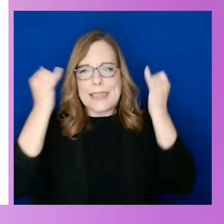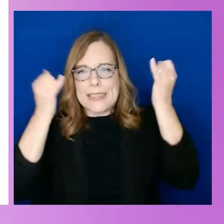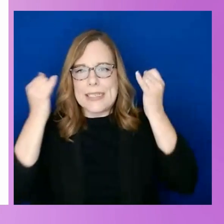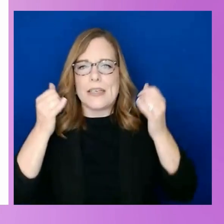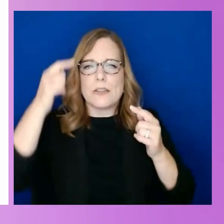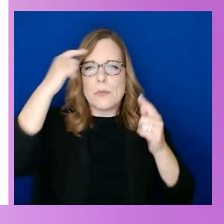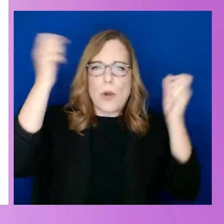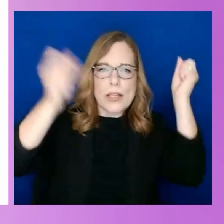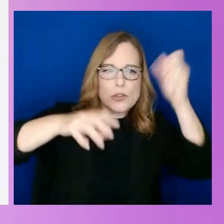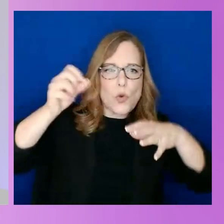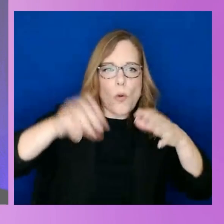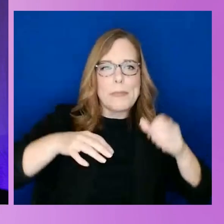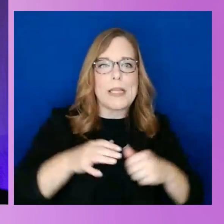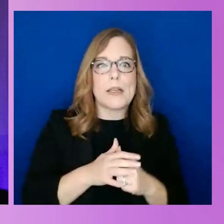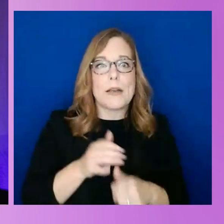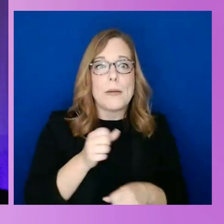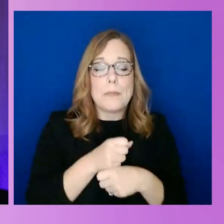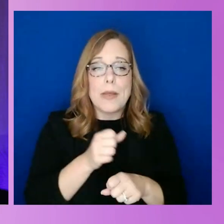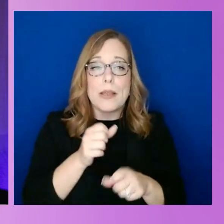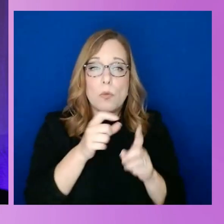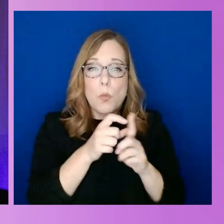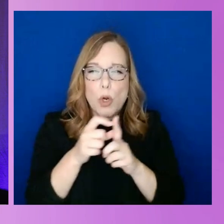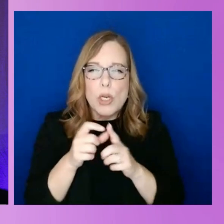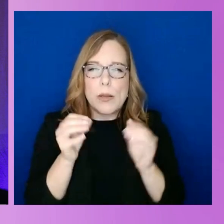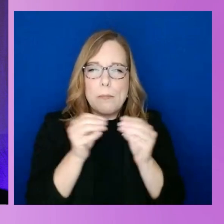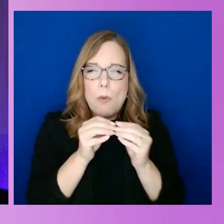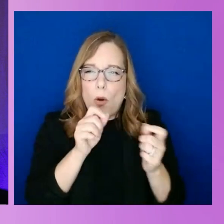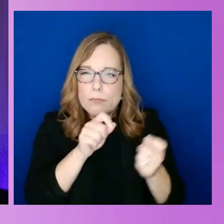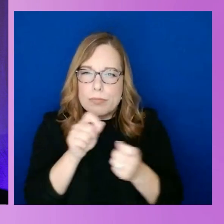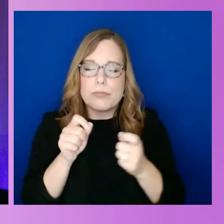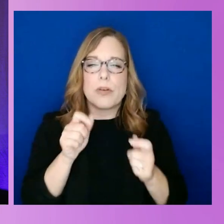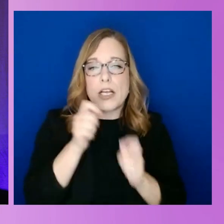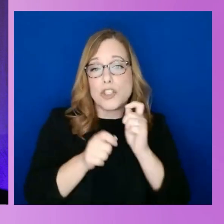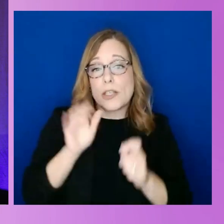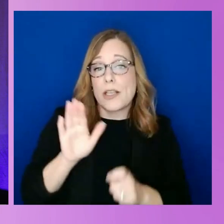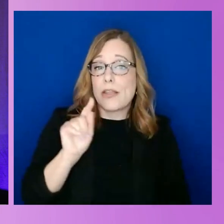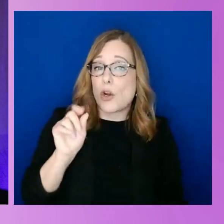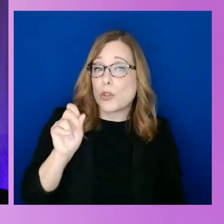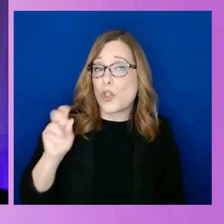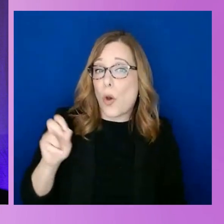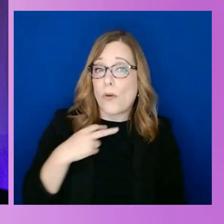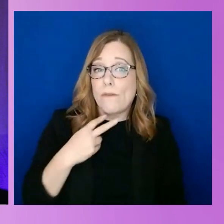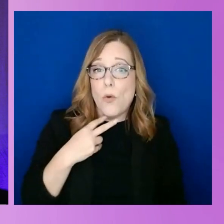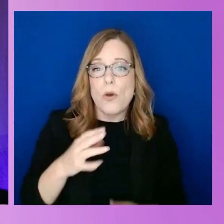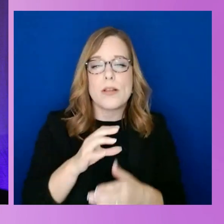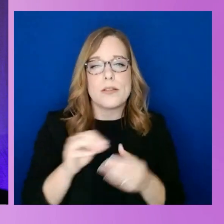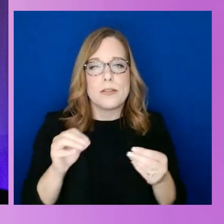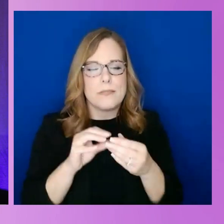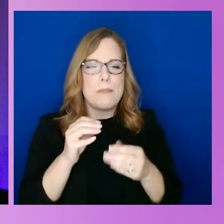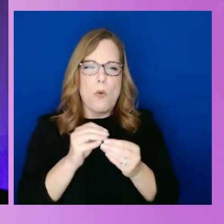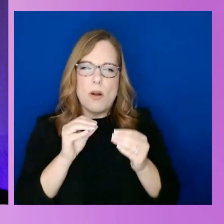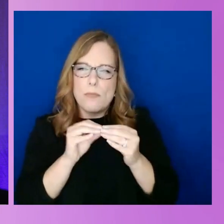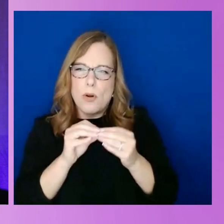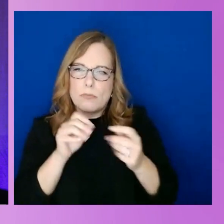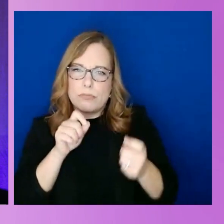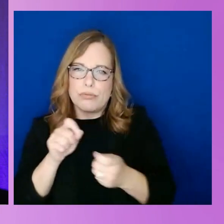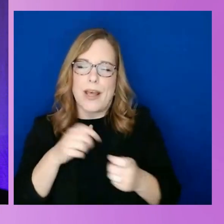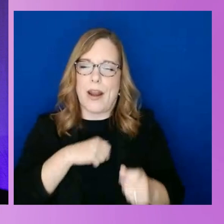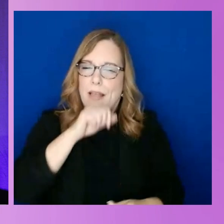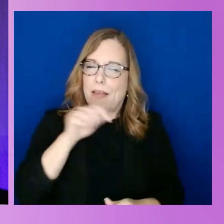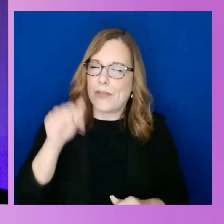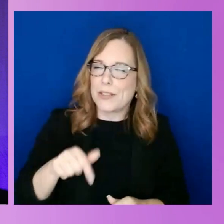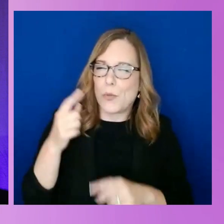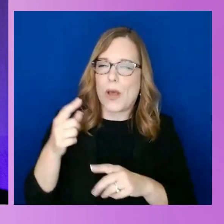concise. And I love this one: using Copilot to ask questions of the intentions and actions from